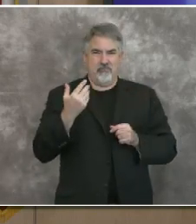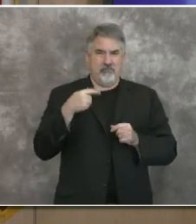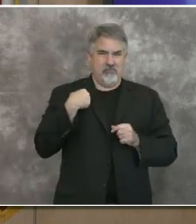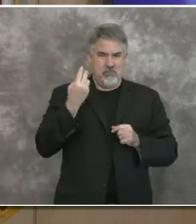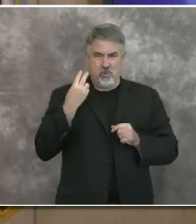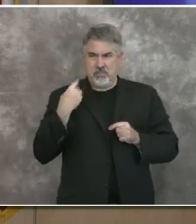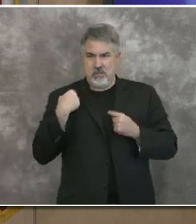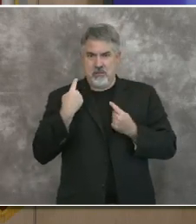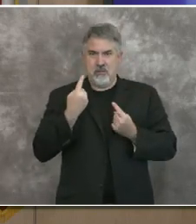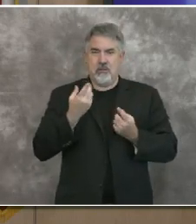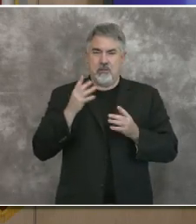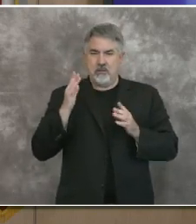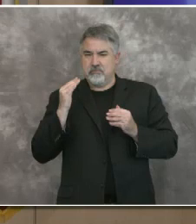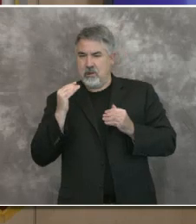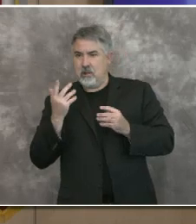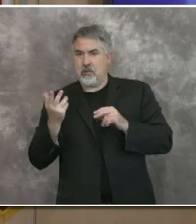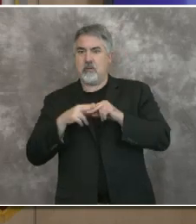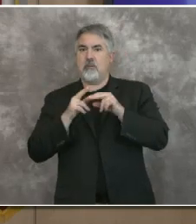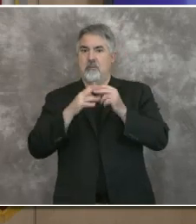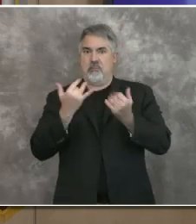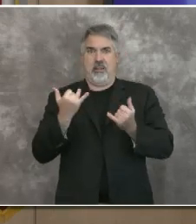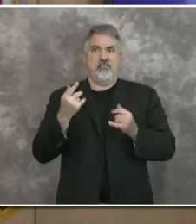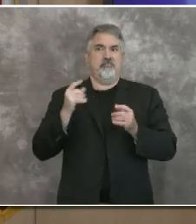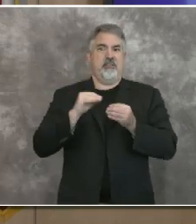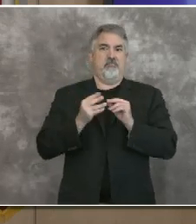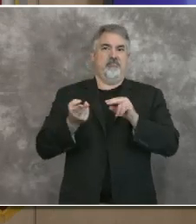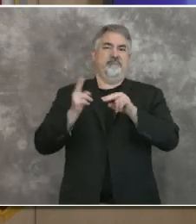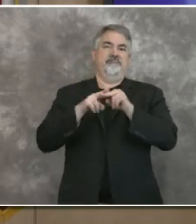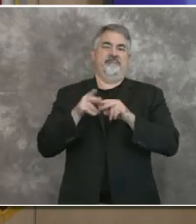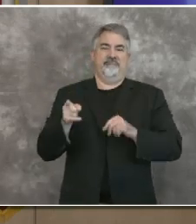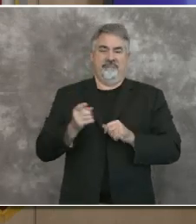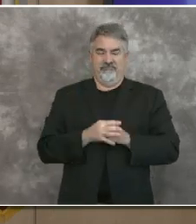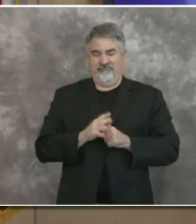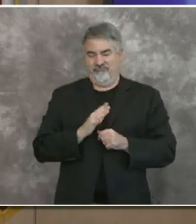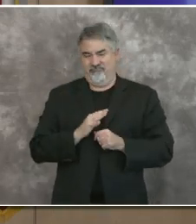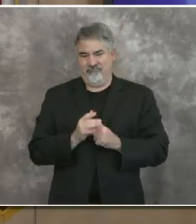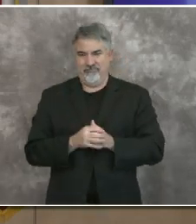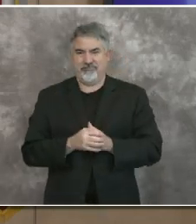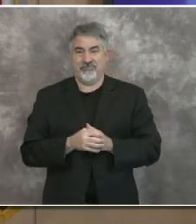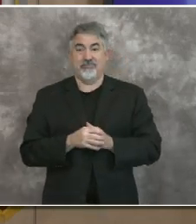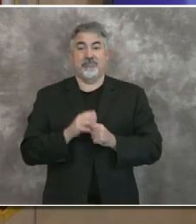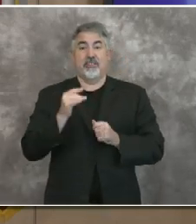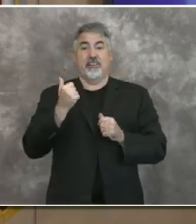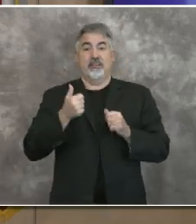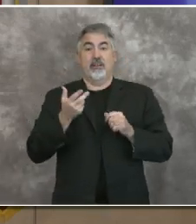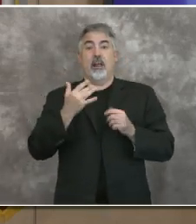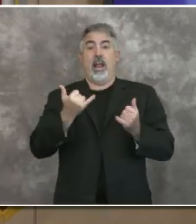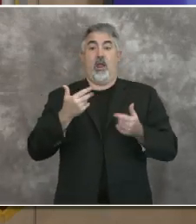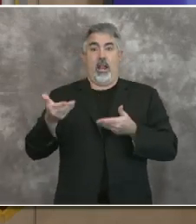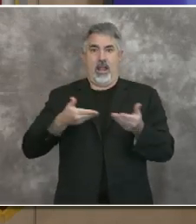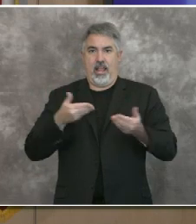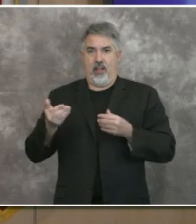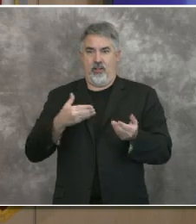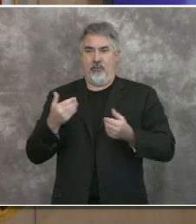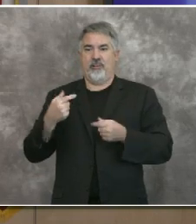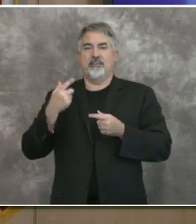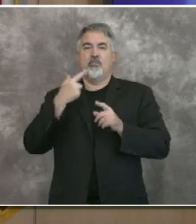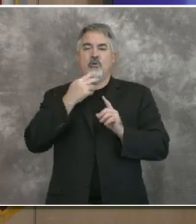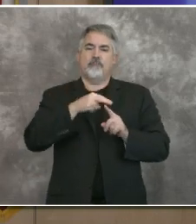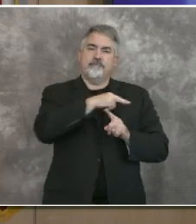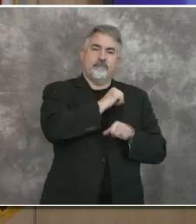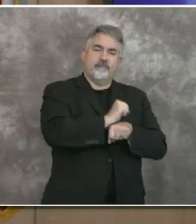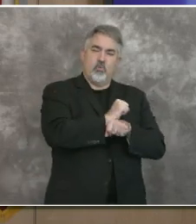weekend. We're seeing success in beginning to move our numbers of contact tracers. It's important to note that as the testing increases, the